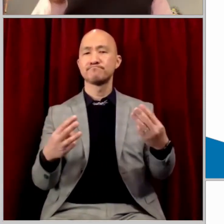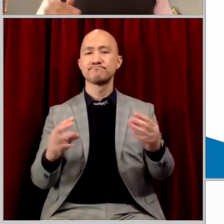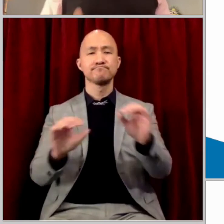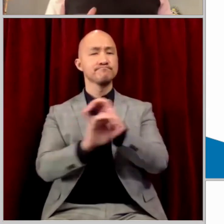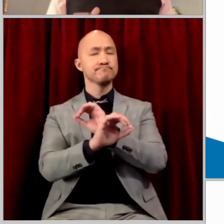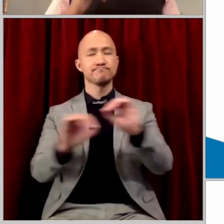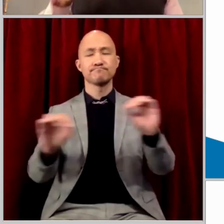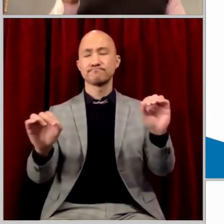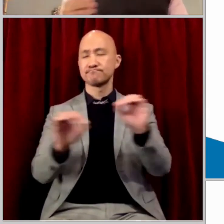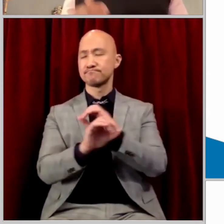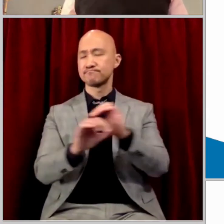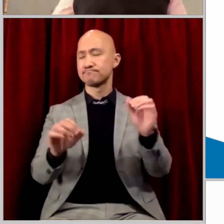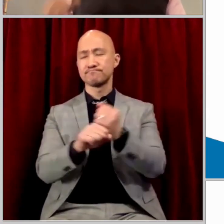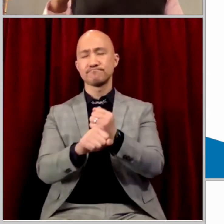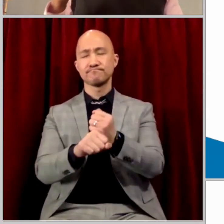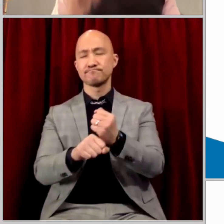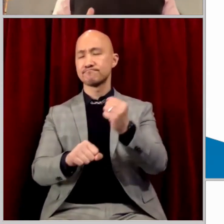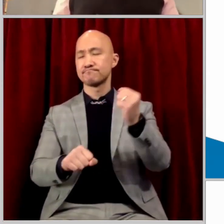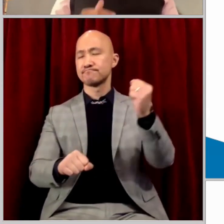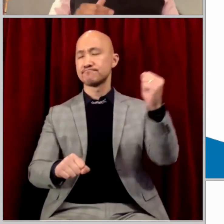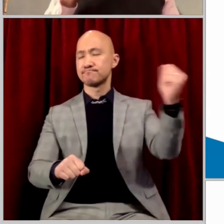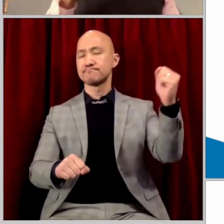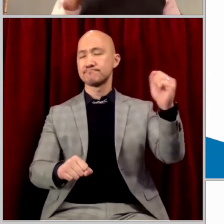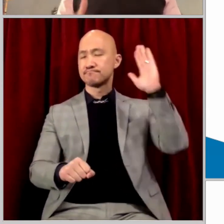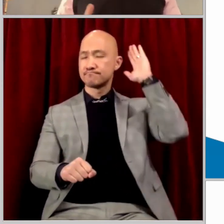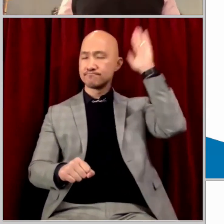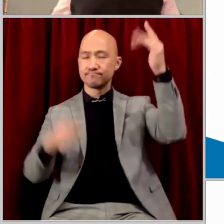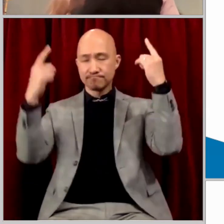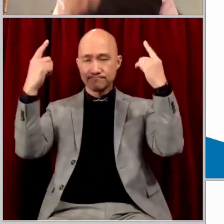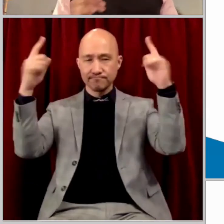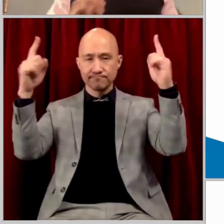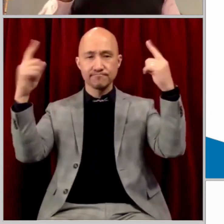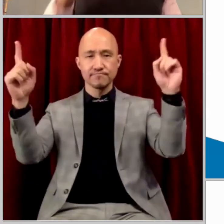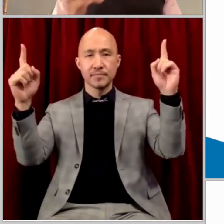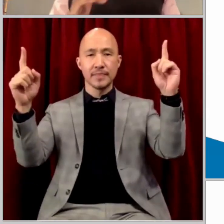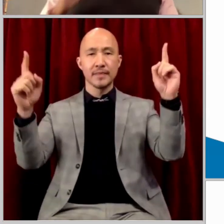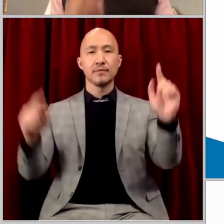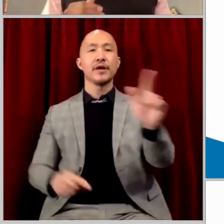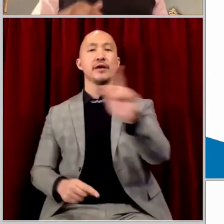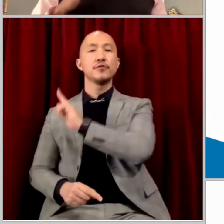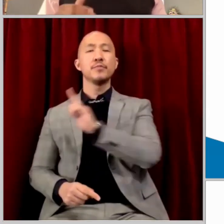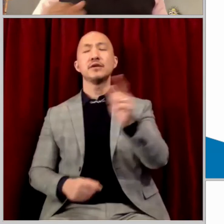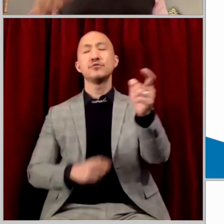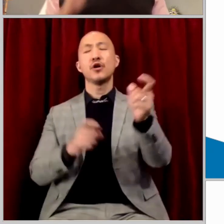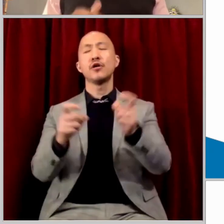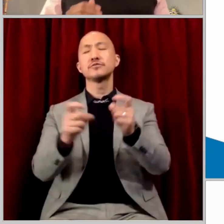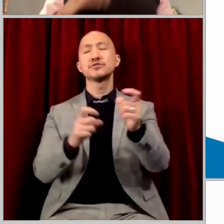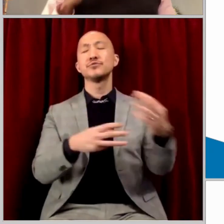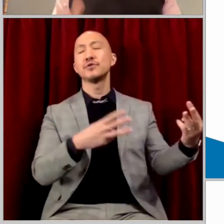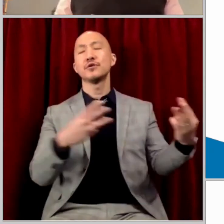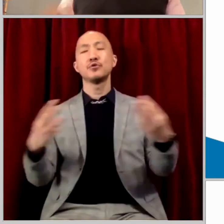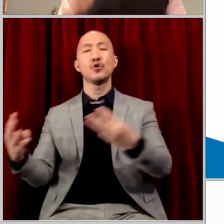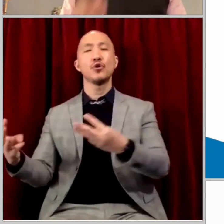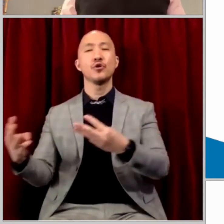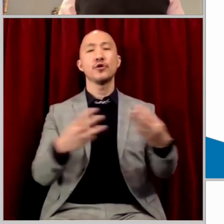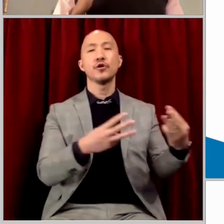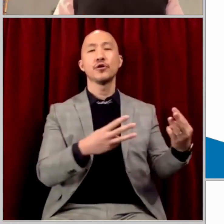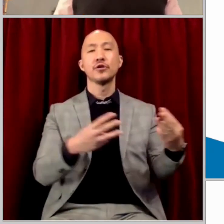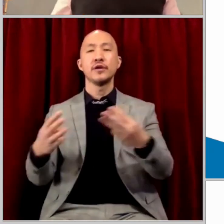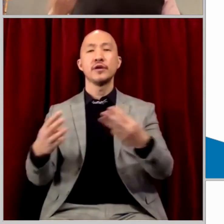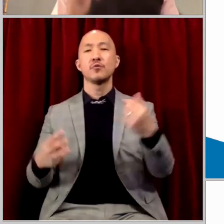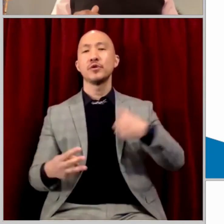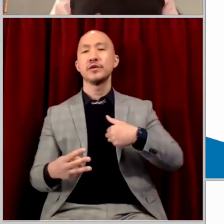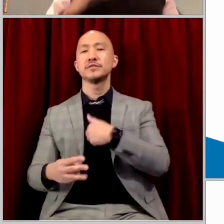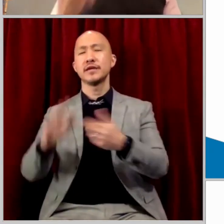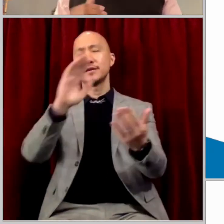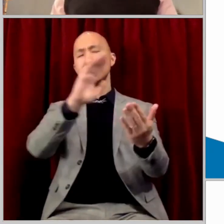Lord. No weapon that's fashioned against us will stand. The battle belongs to the Lord.